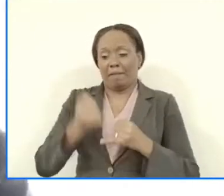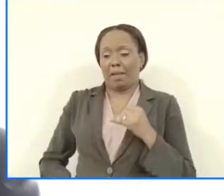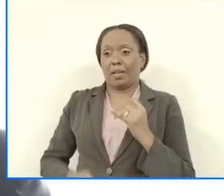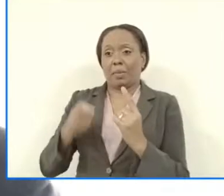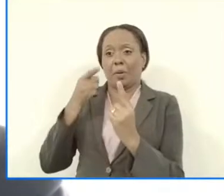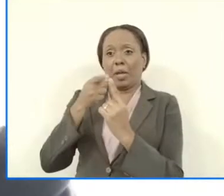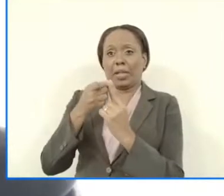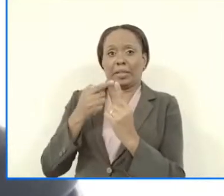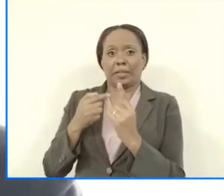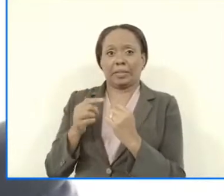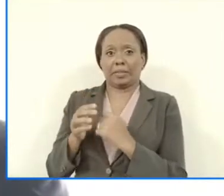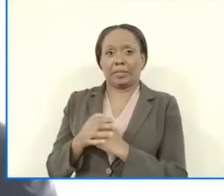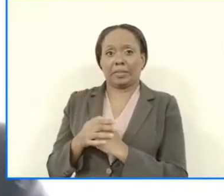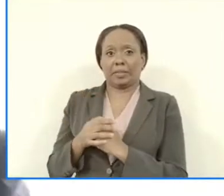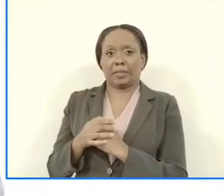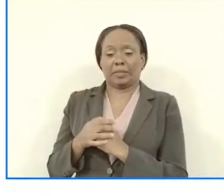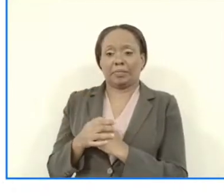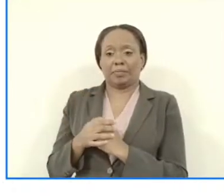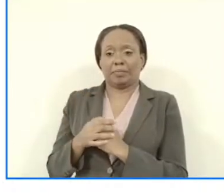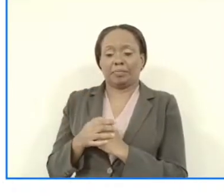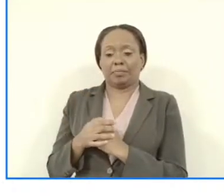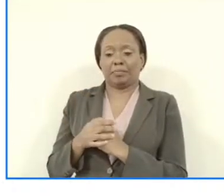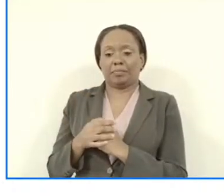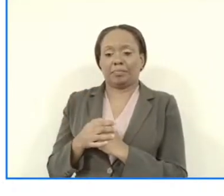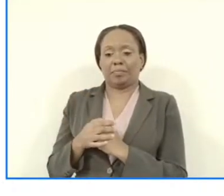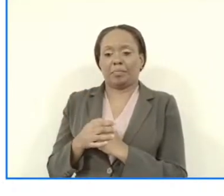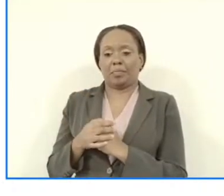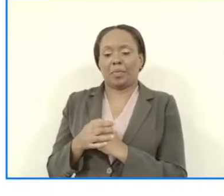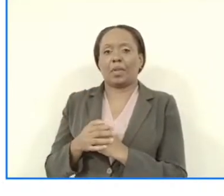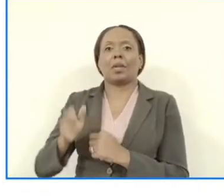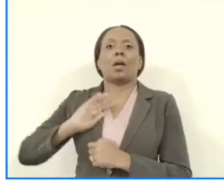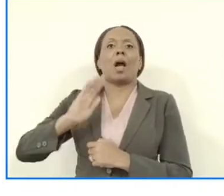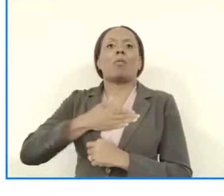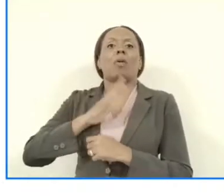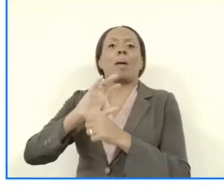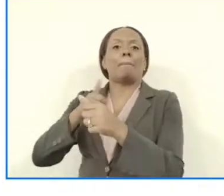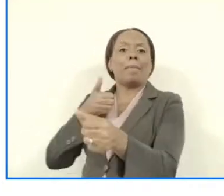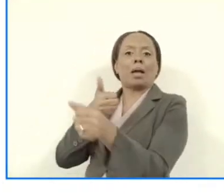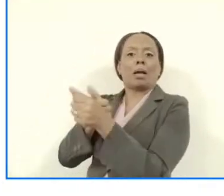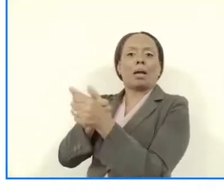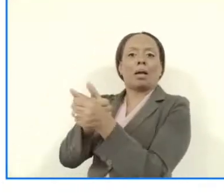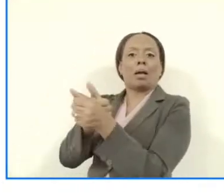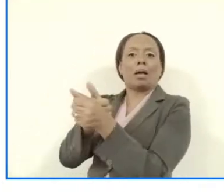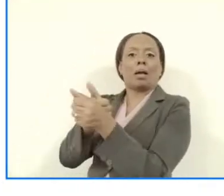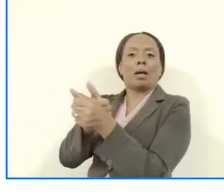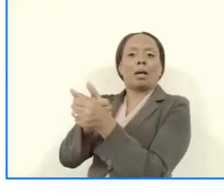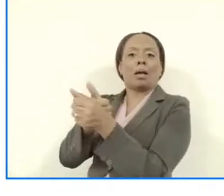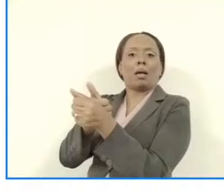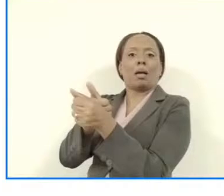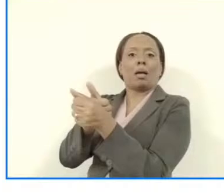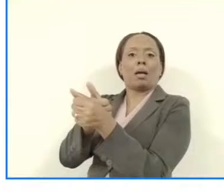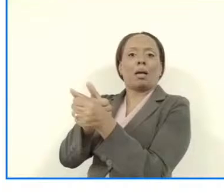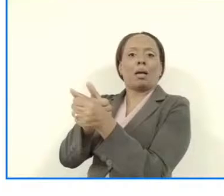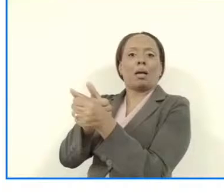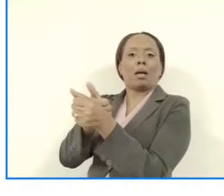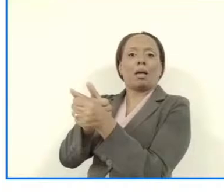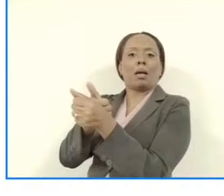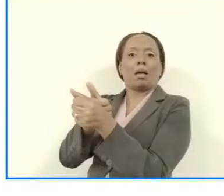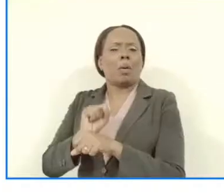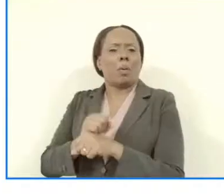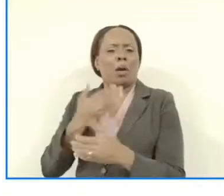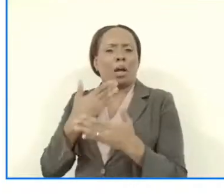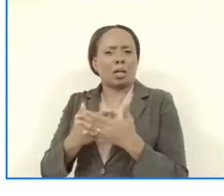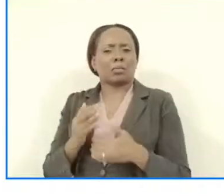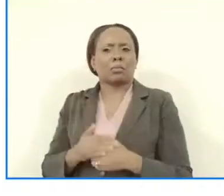is really, in terms of our generation capacity or backups, we have found that that has worked well. We've had some